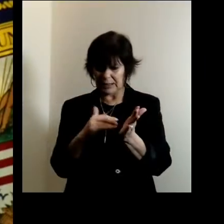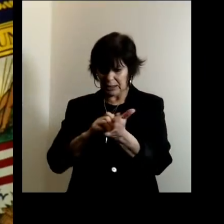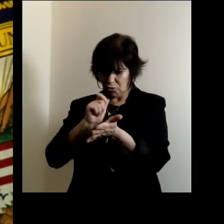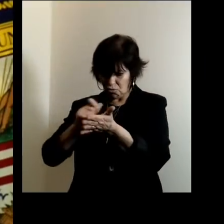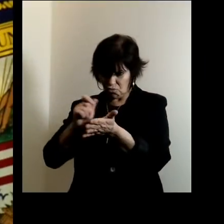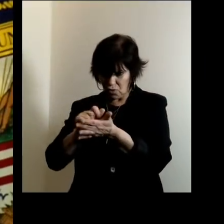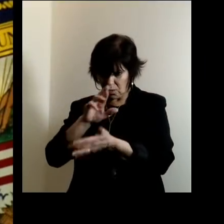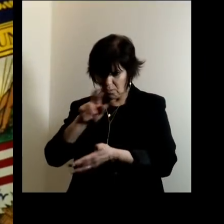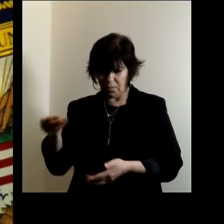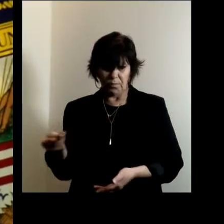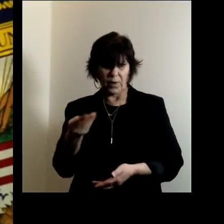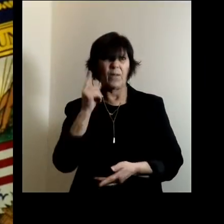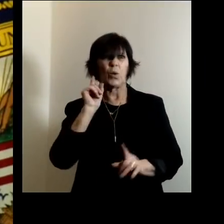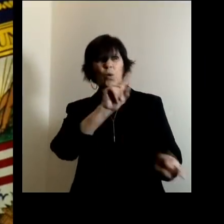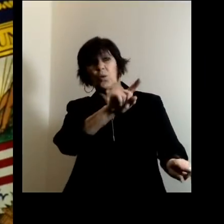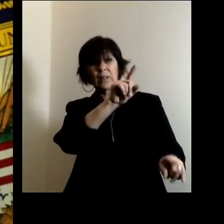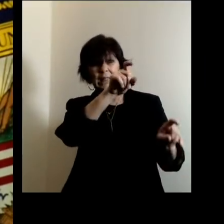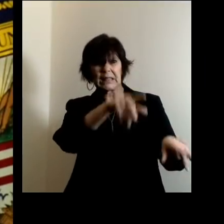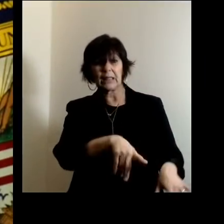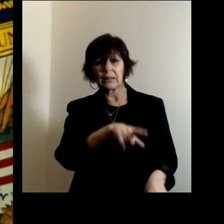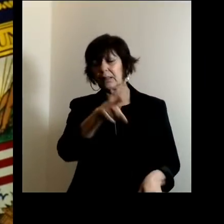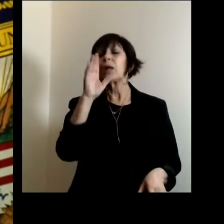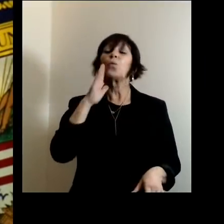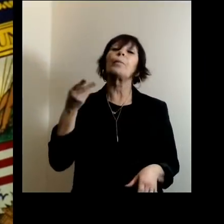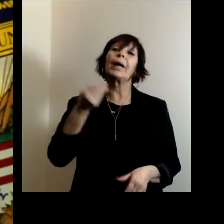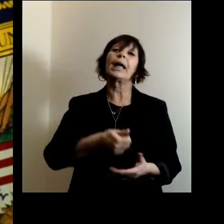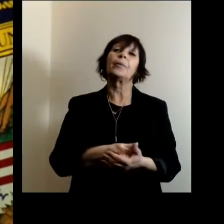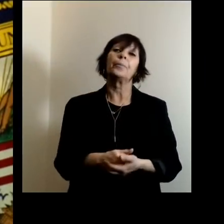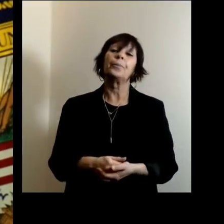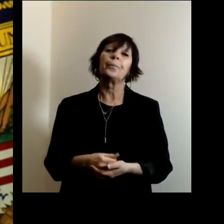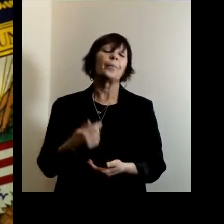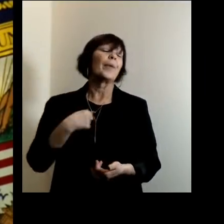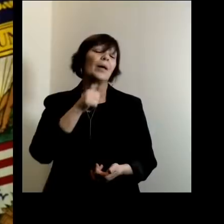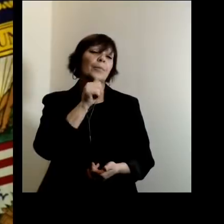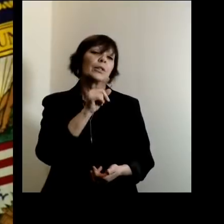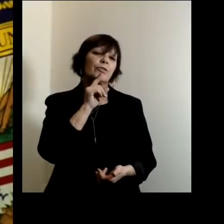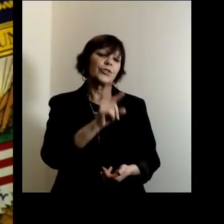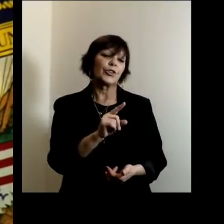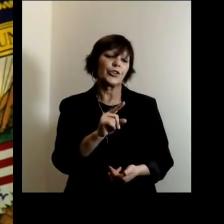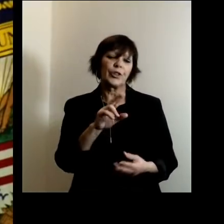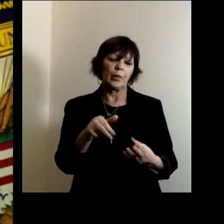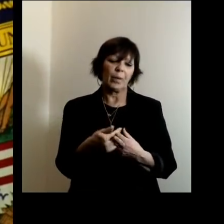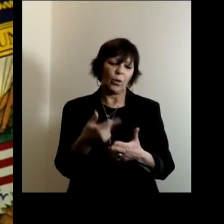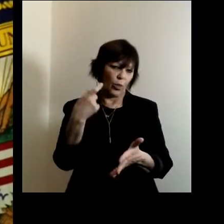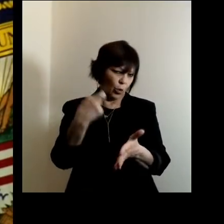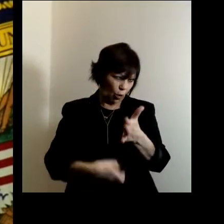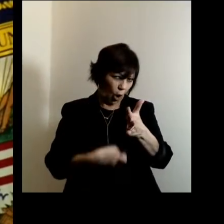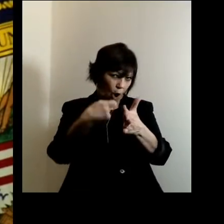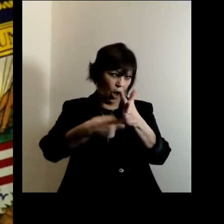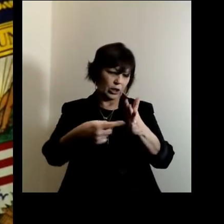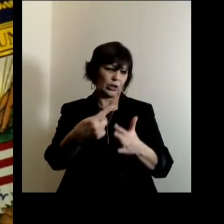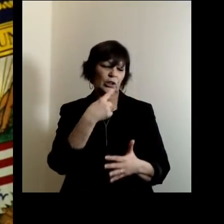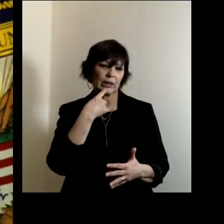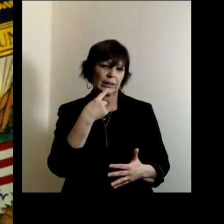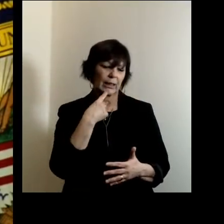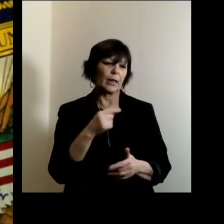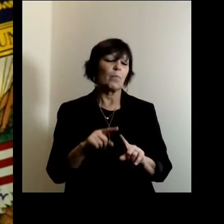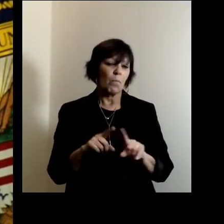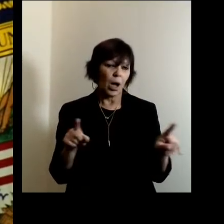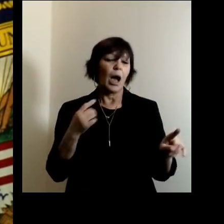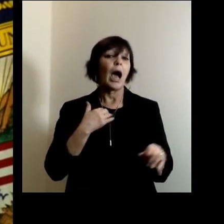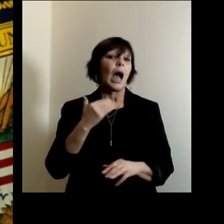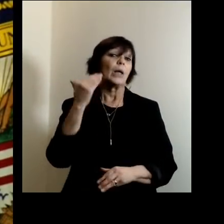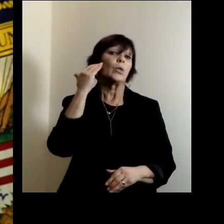a prescription for a test, they would cover it. So I'm not certain about the cost associated with any one location, but I do